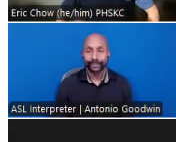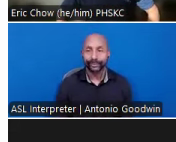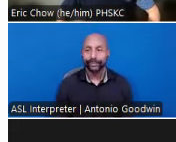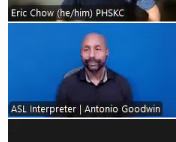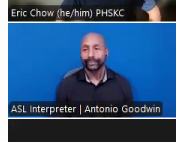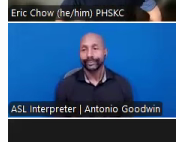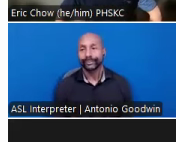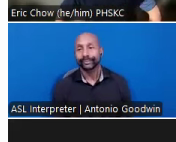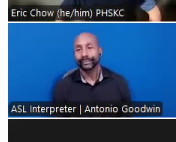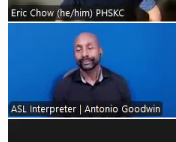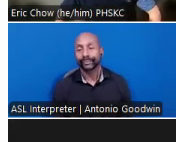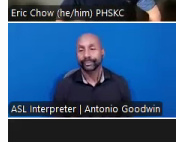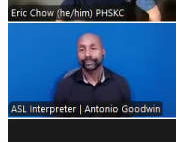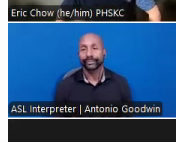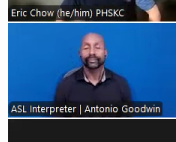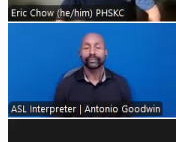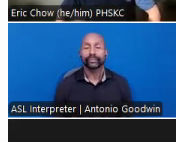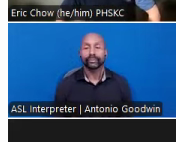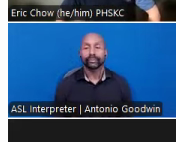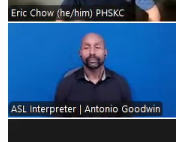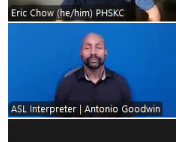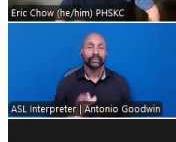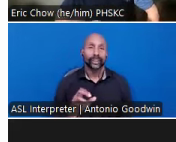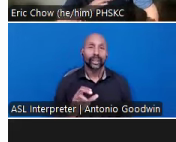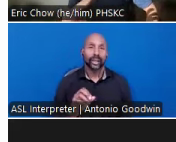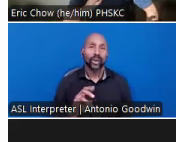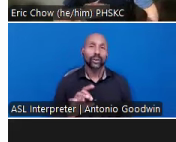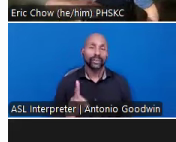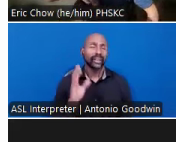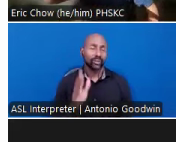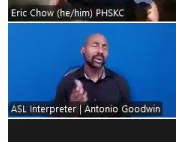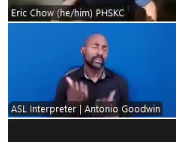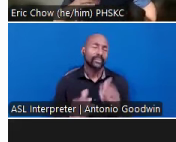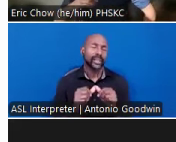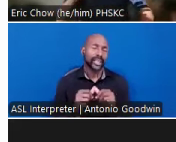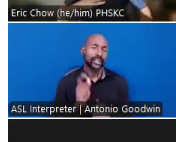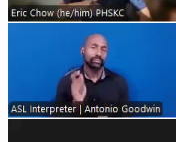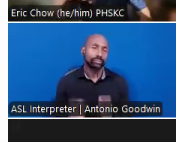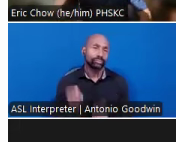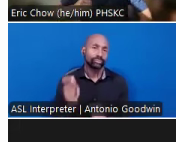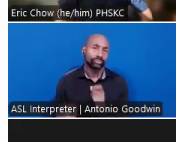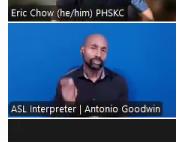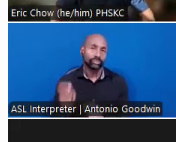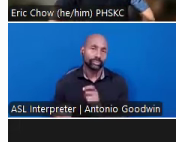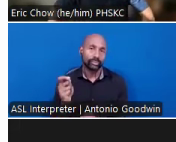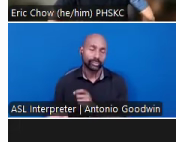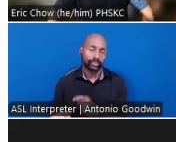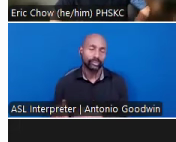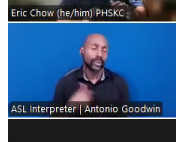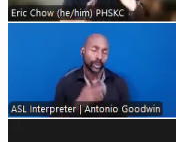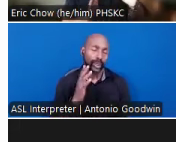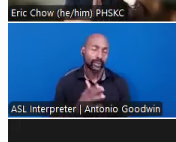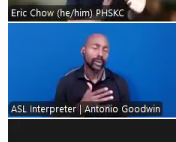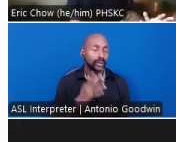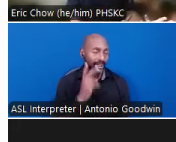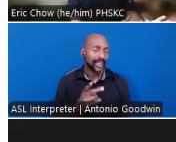that it will probably continue to mutate, as we have seen, and we'll likely continue to see these cycles. So